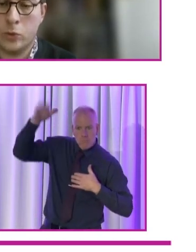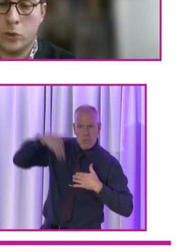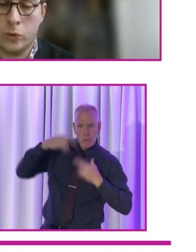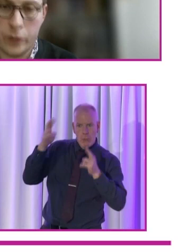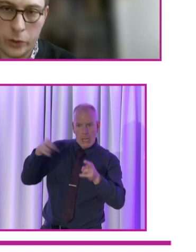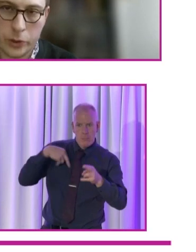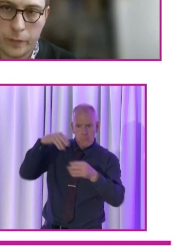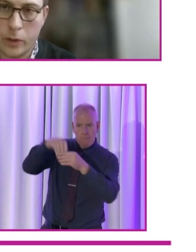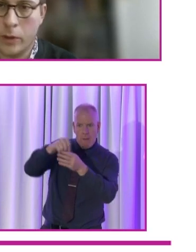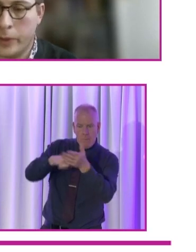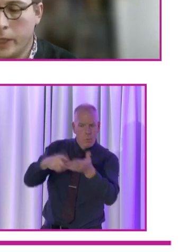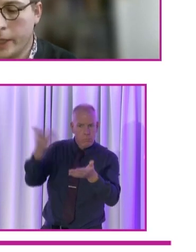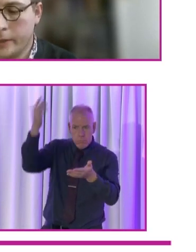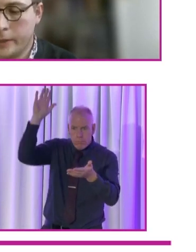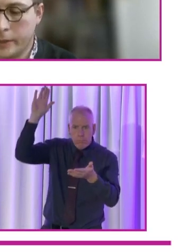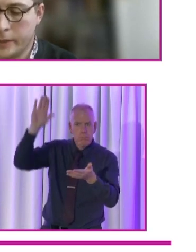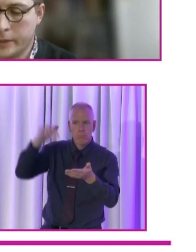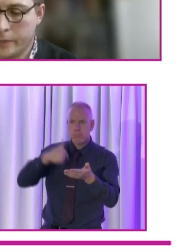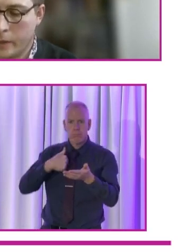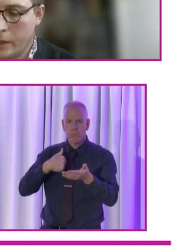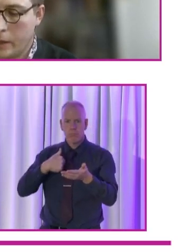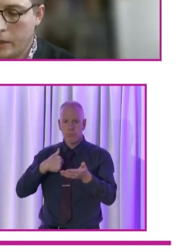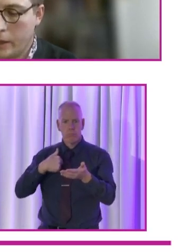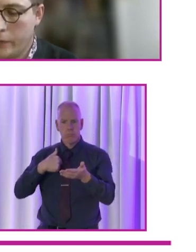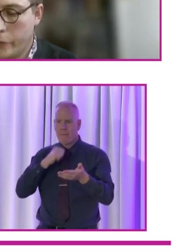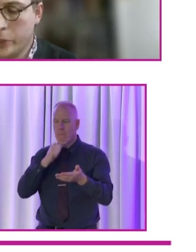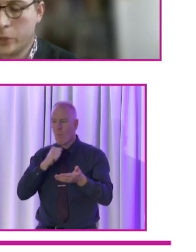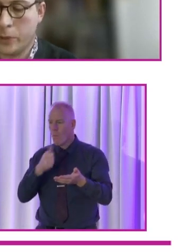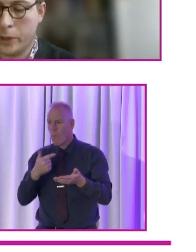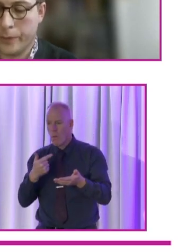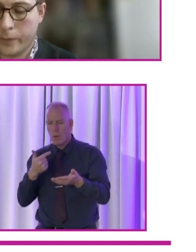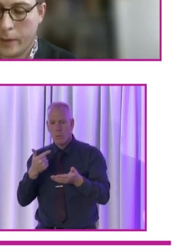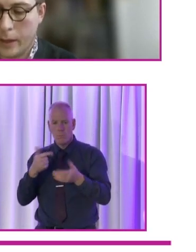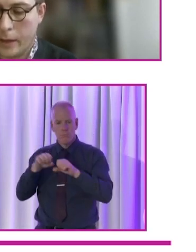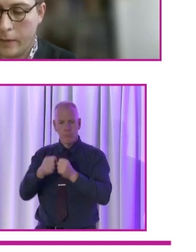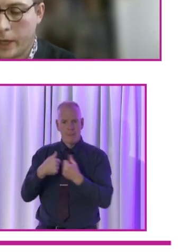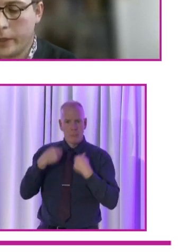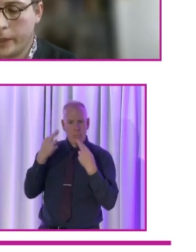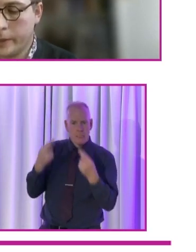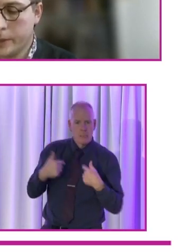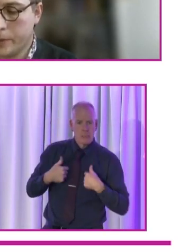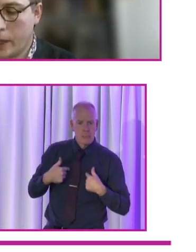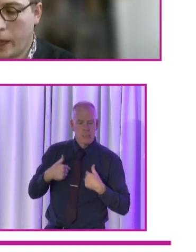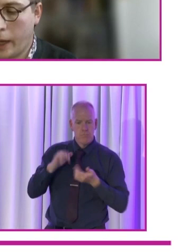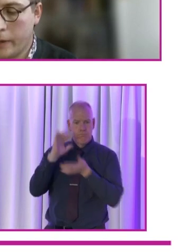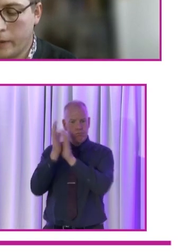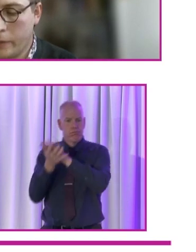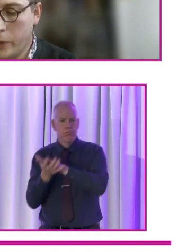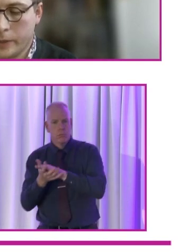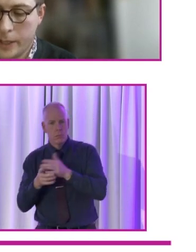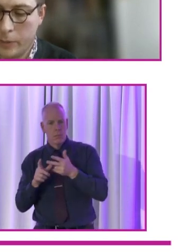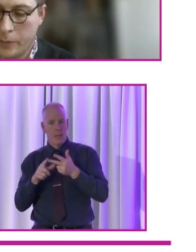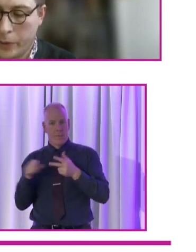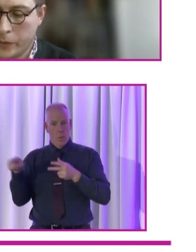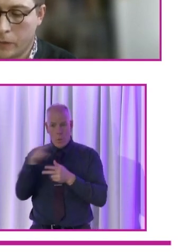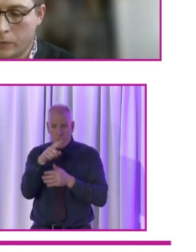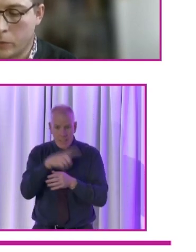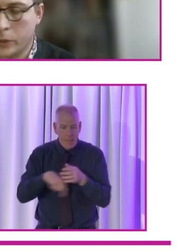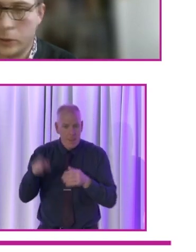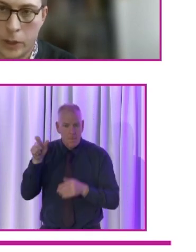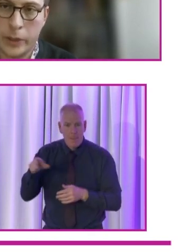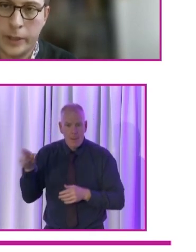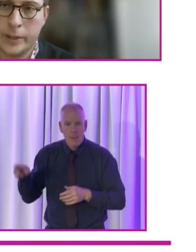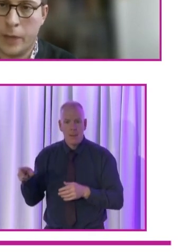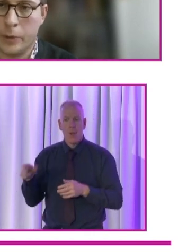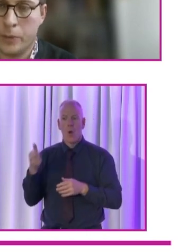right to vote or be elected is infringed upon, violated. And if you're a disabled person